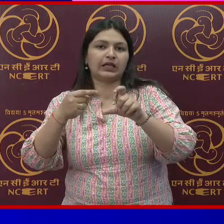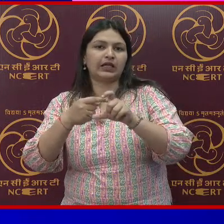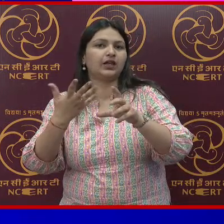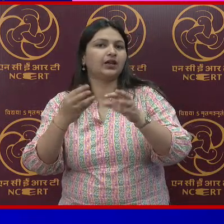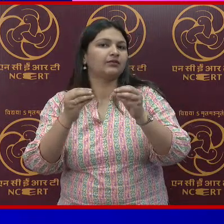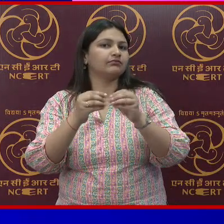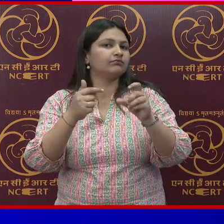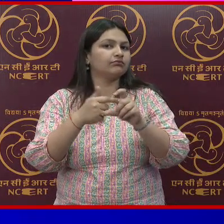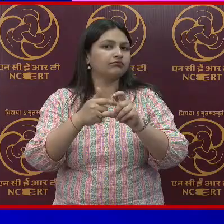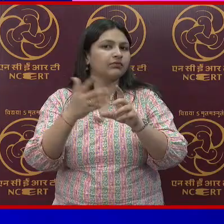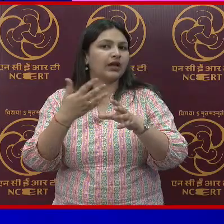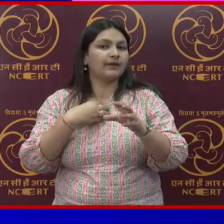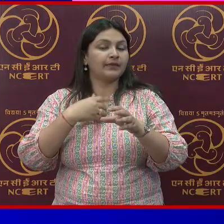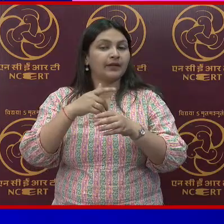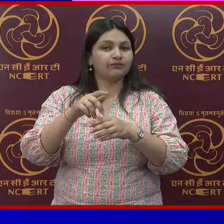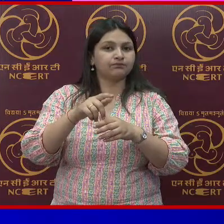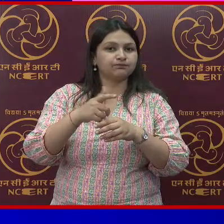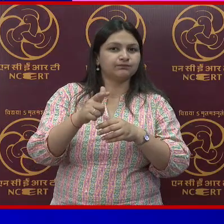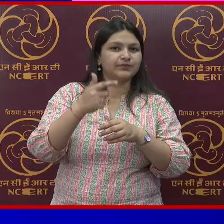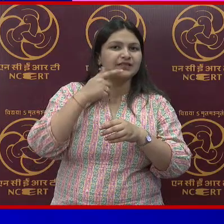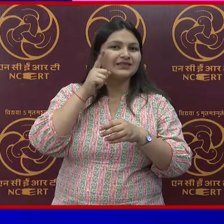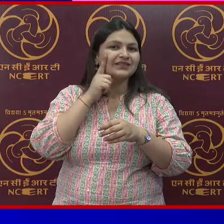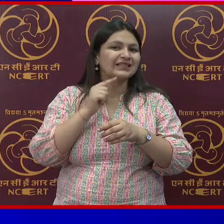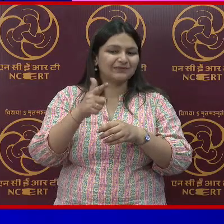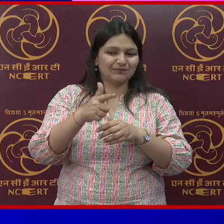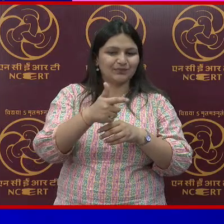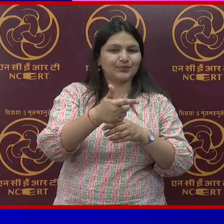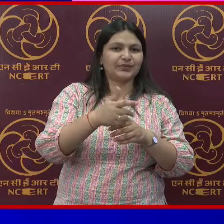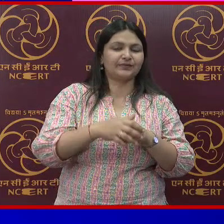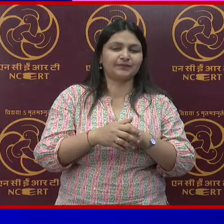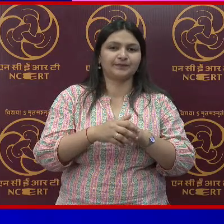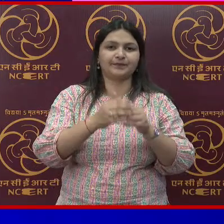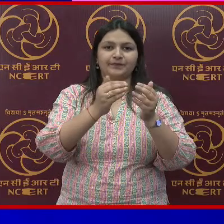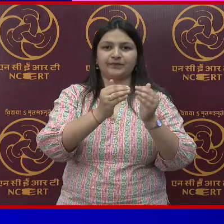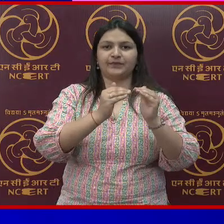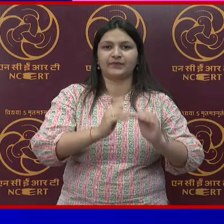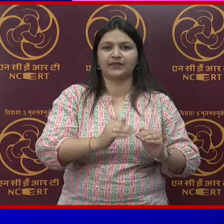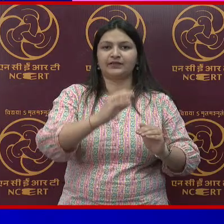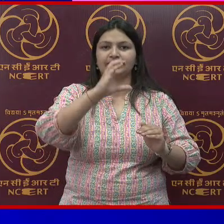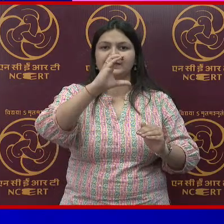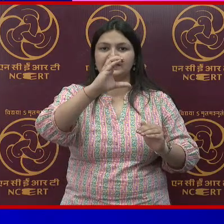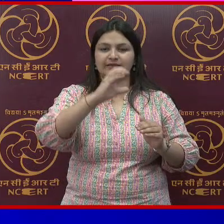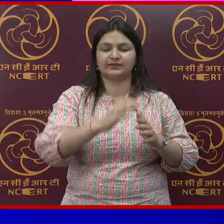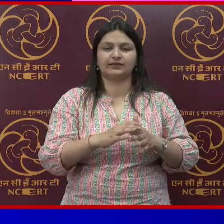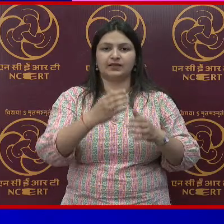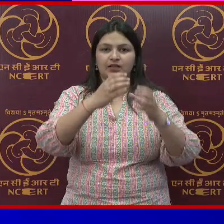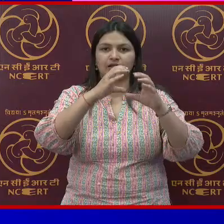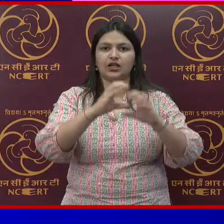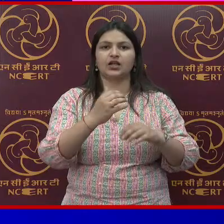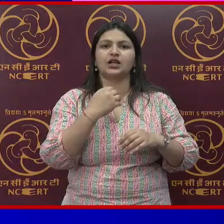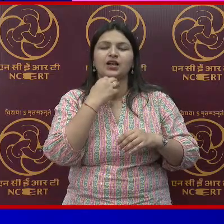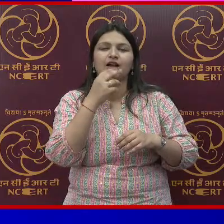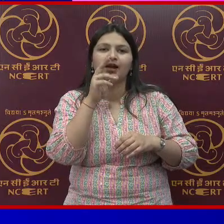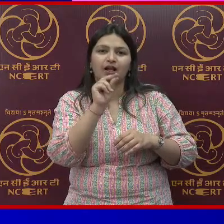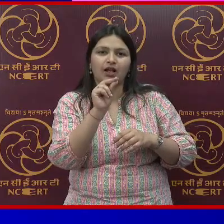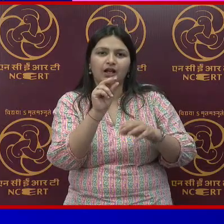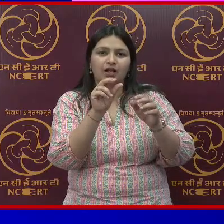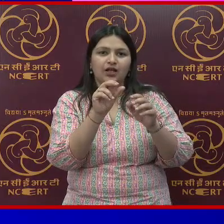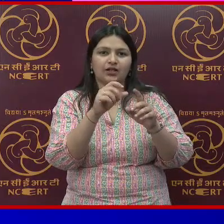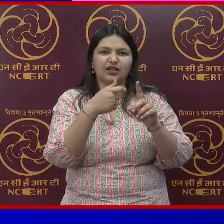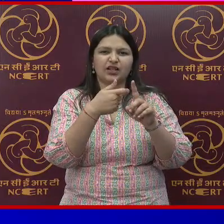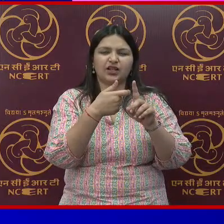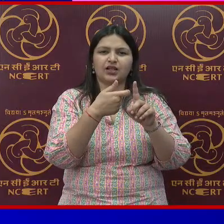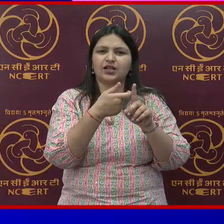is B. Next one is C, and we pronounce it as cat. K. Cat.